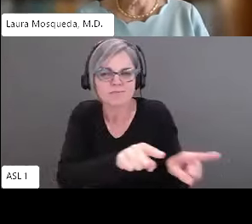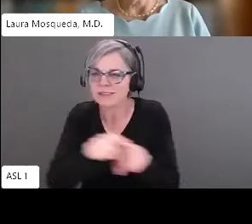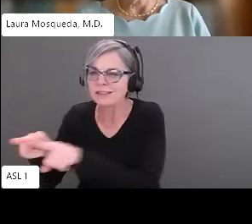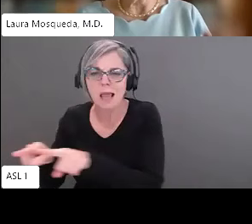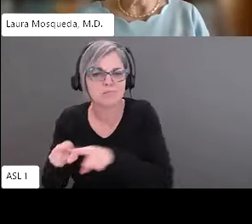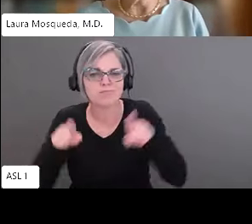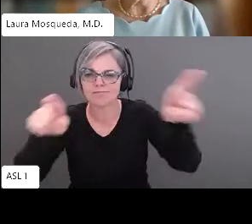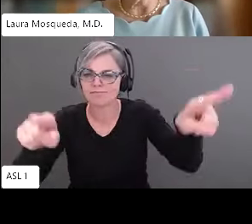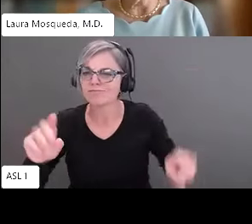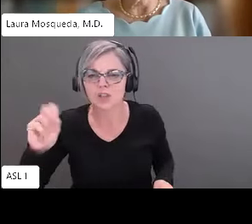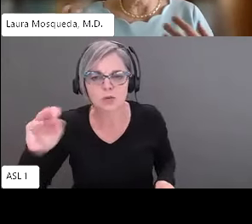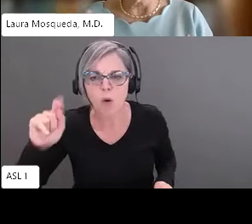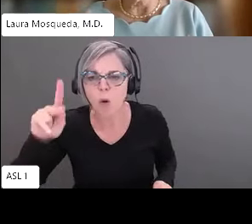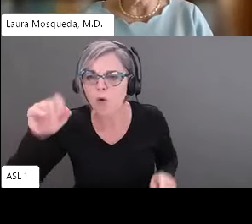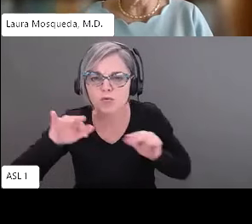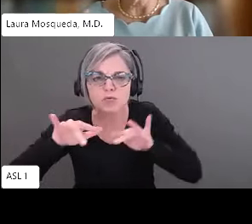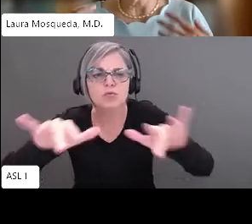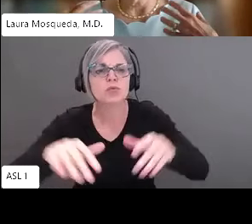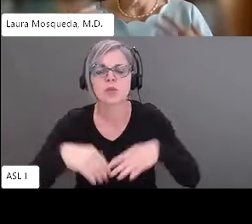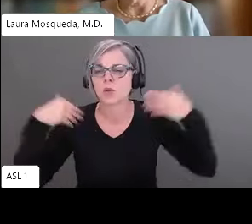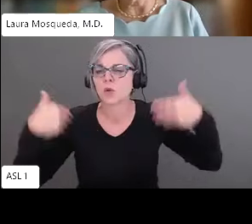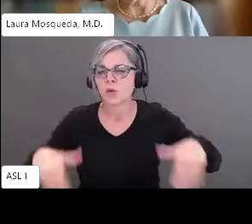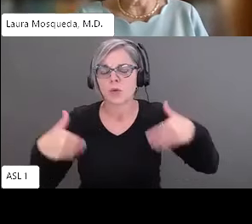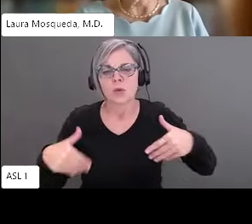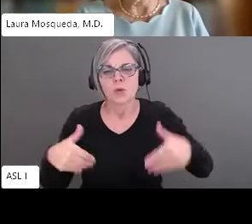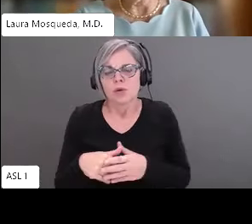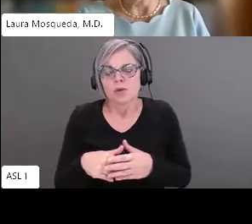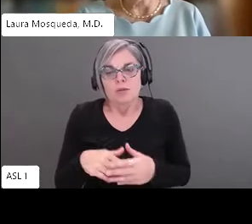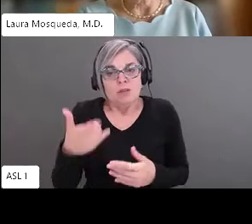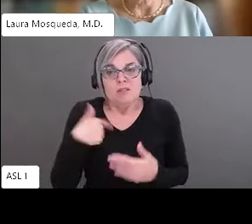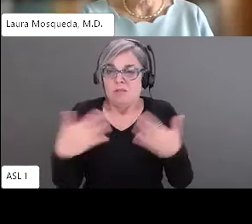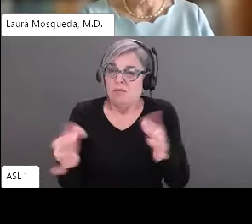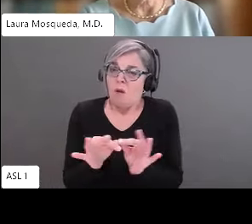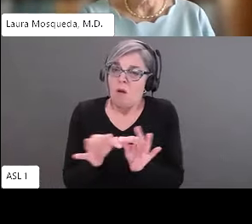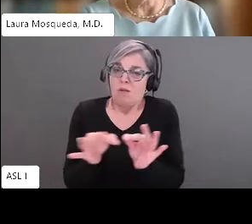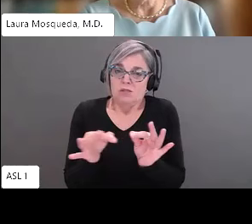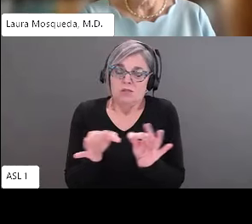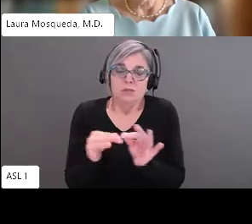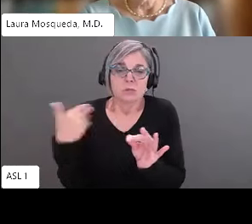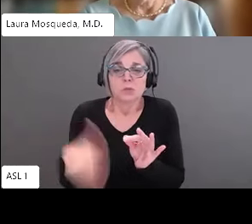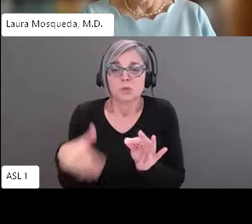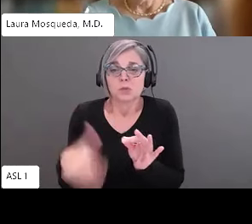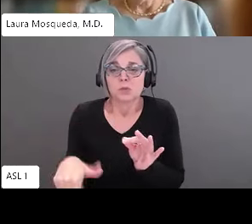price, the human price, the moral price, is very high.